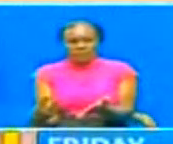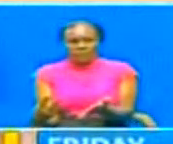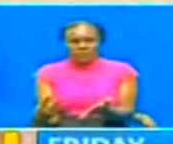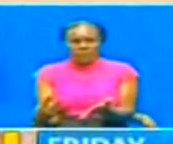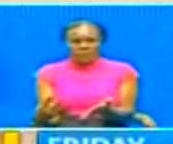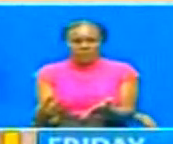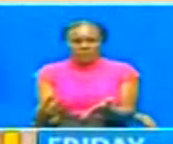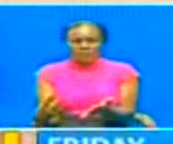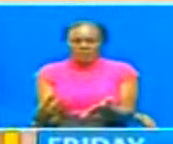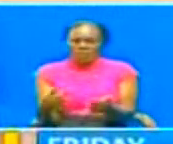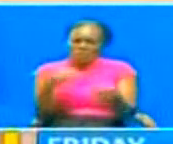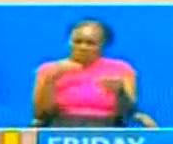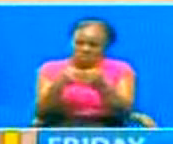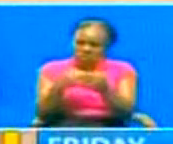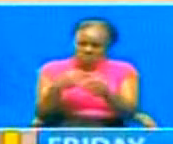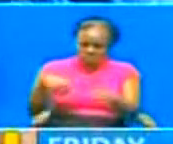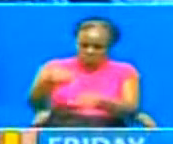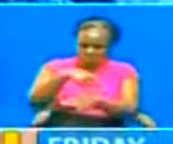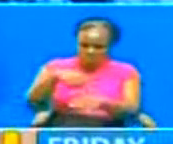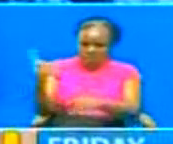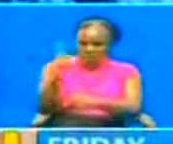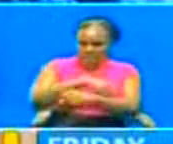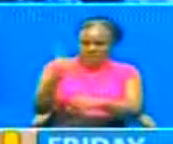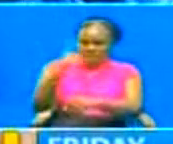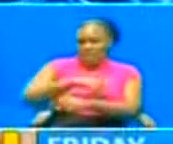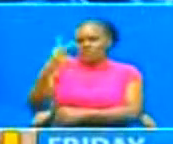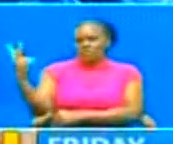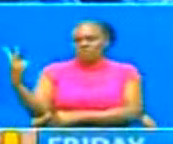Then I fainted for almost 2 days, 3 days.